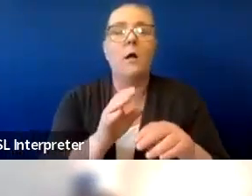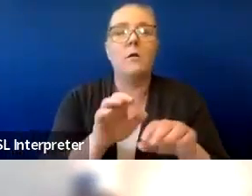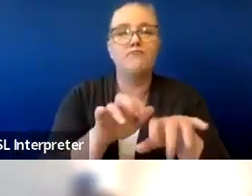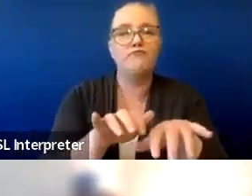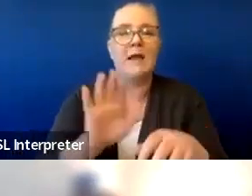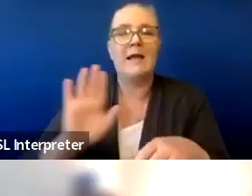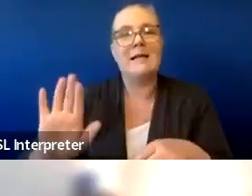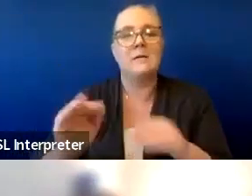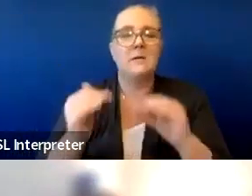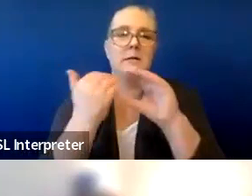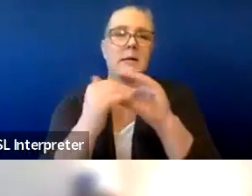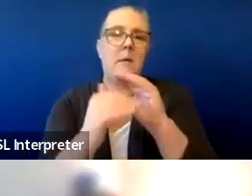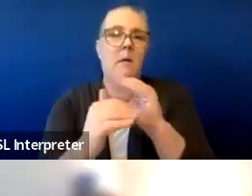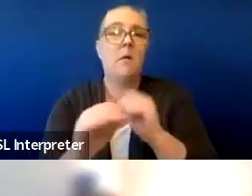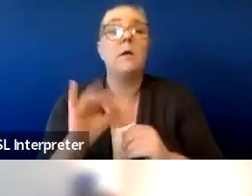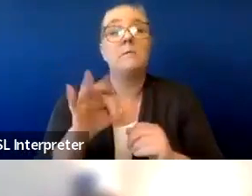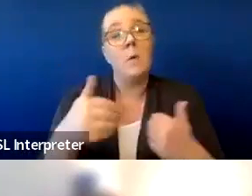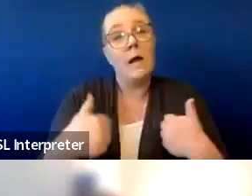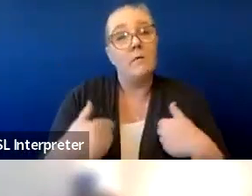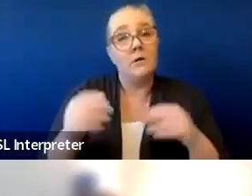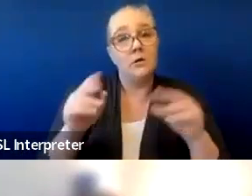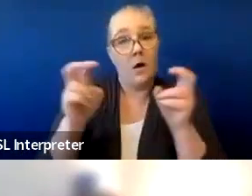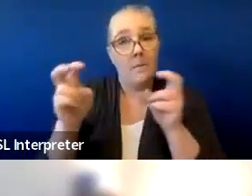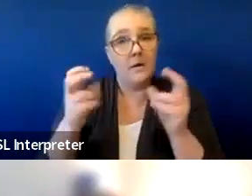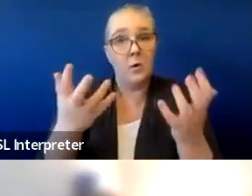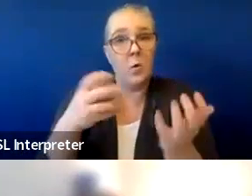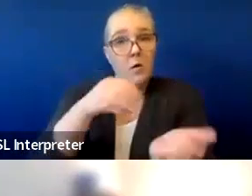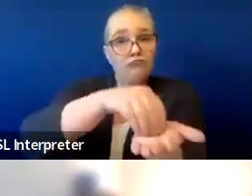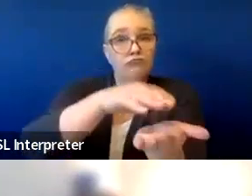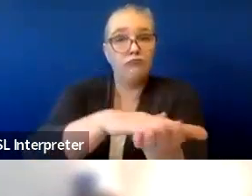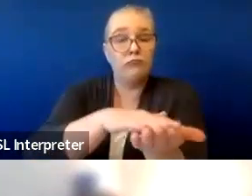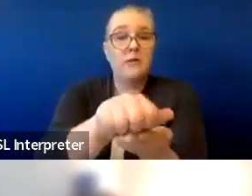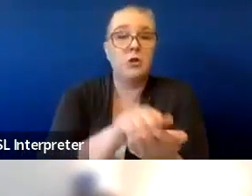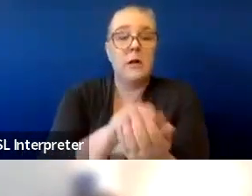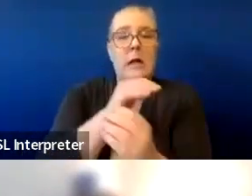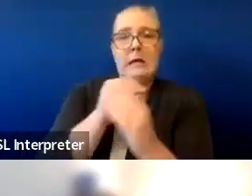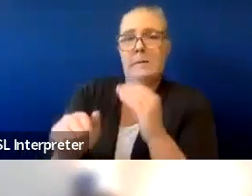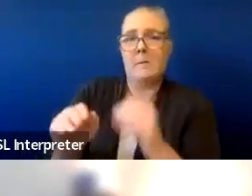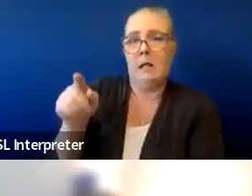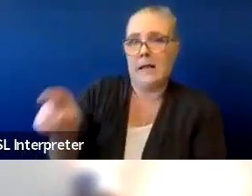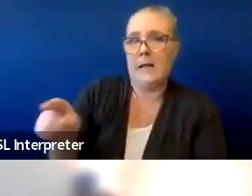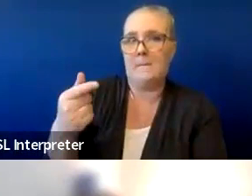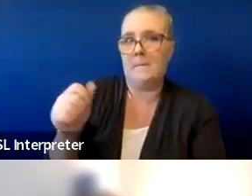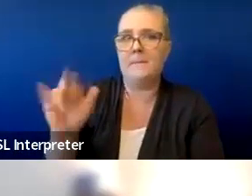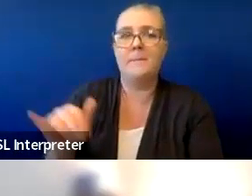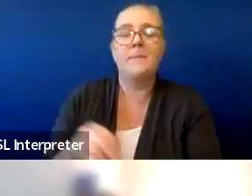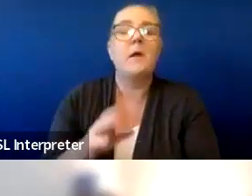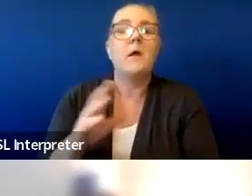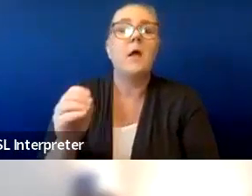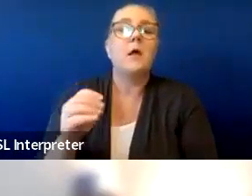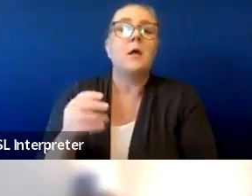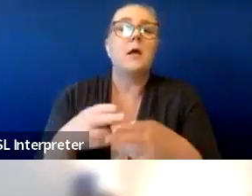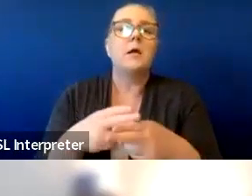have any topics you'd like to discuss to get on the agenda, definitely email him. And then coming up, we